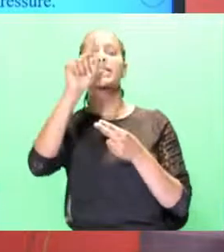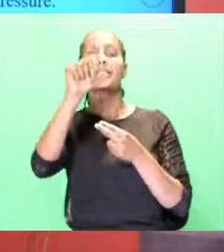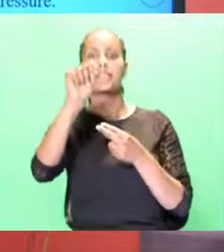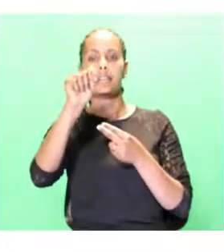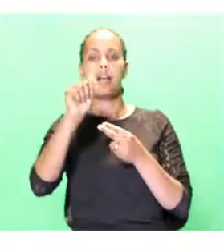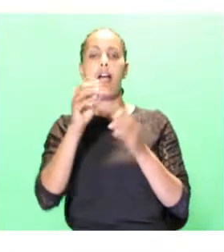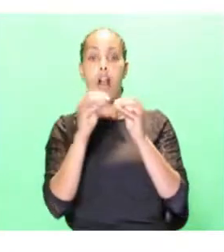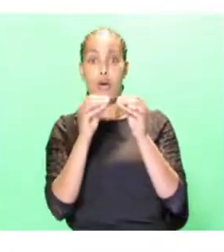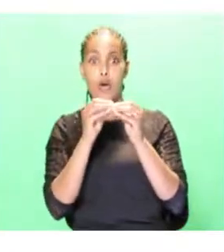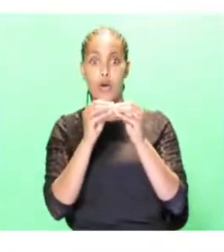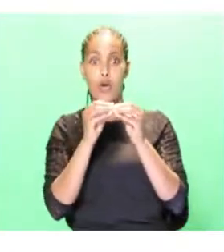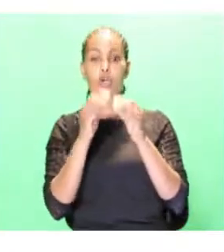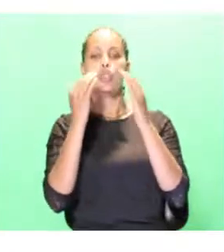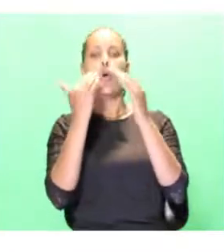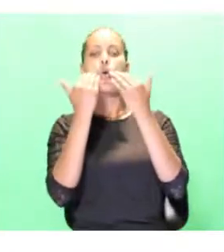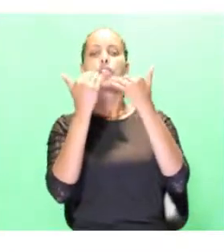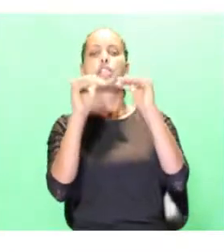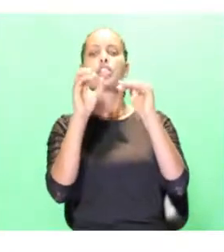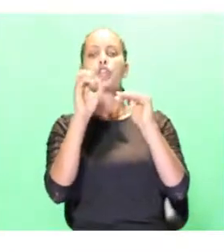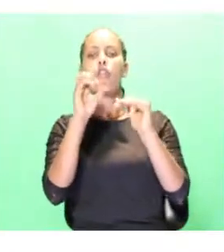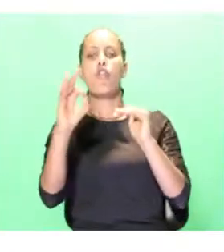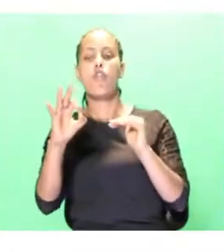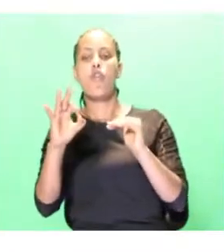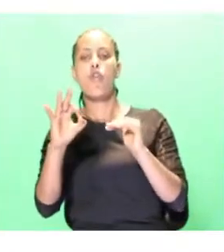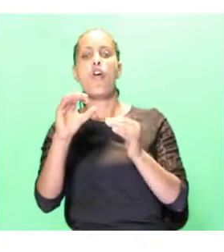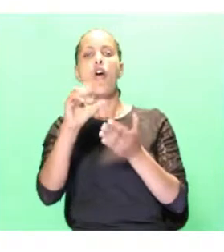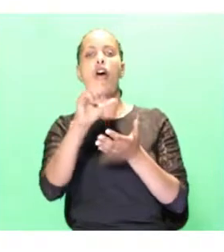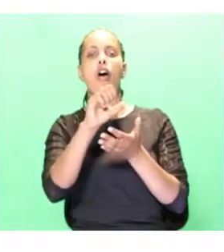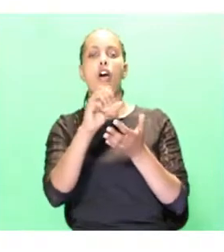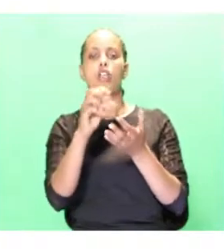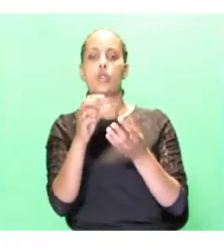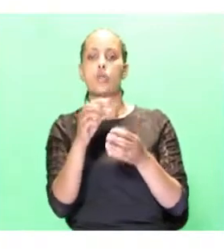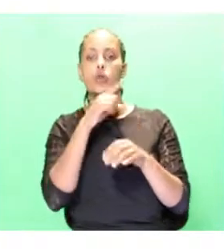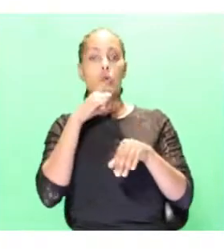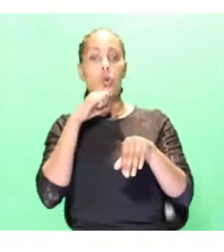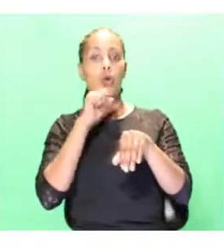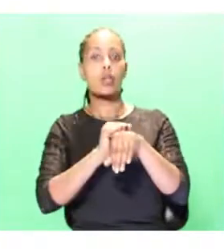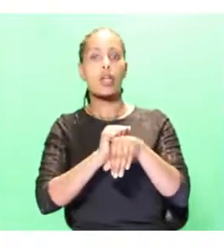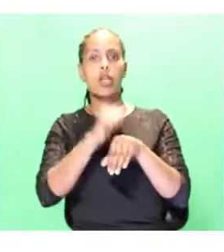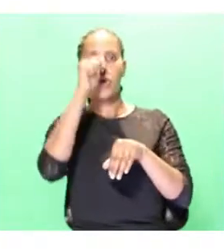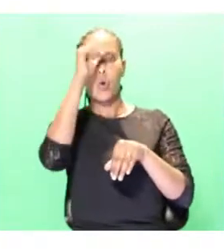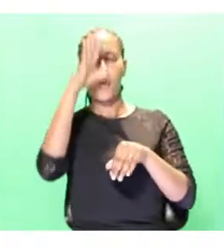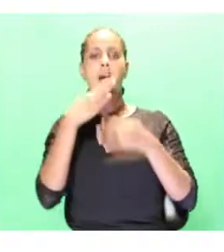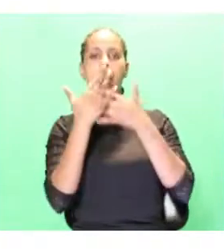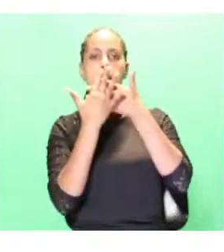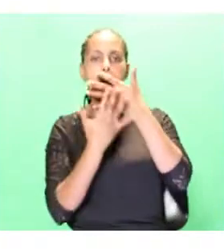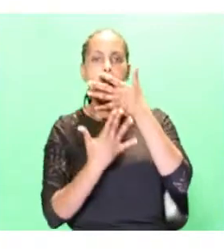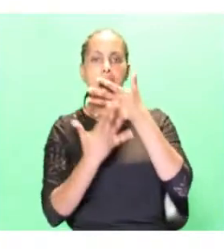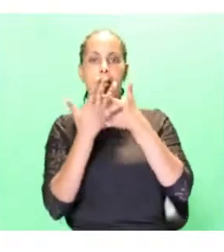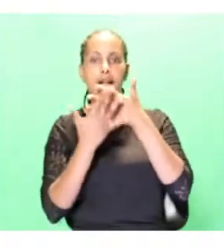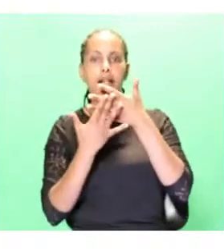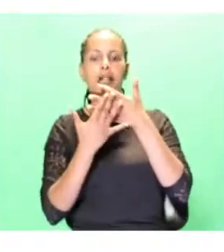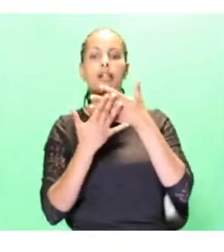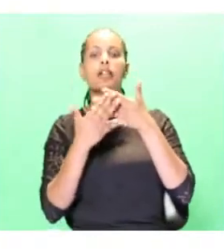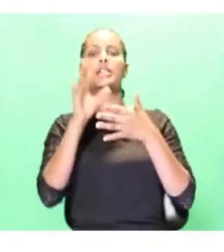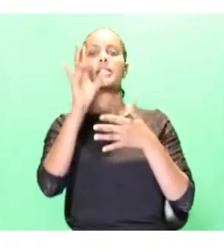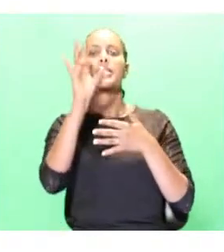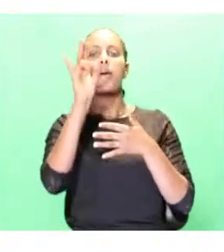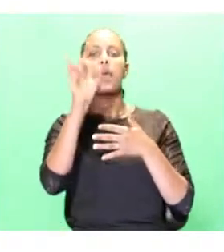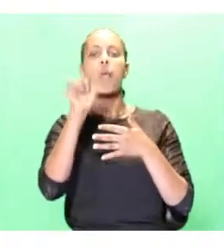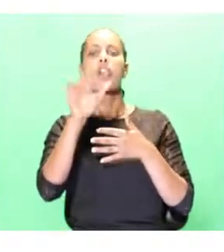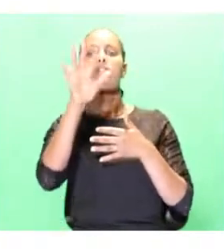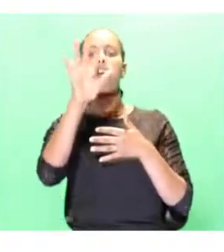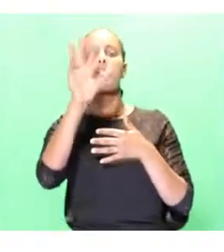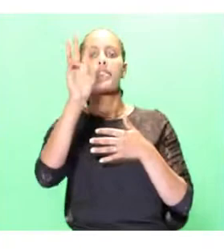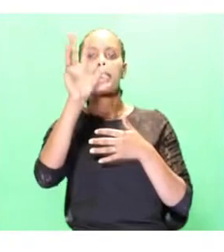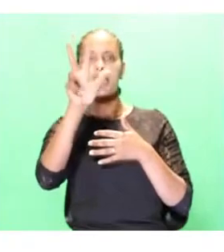example, calculate the concentration of a solid particle in human blood if the osmotic pressure is